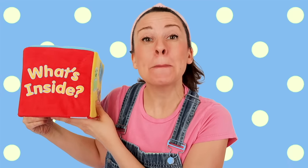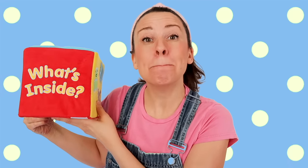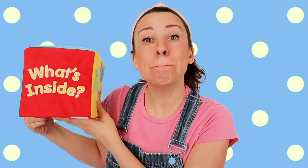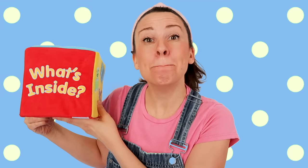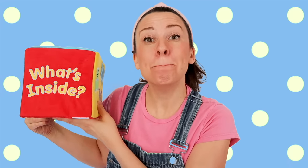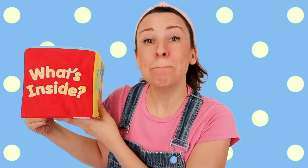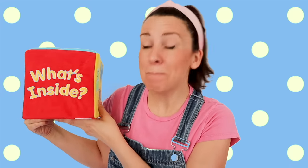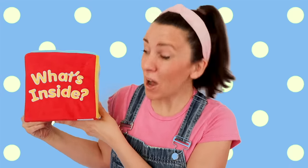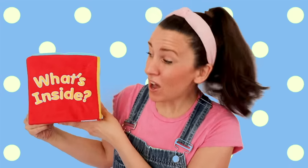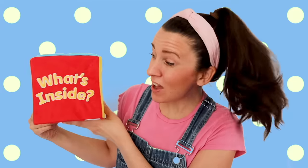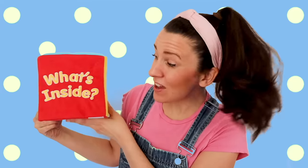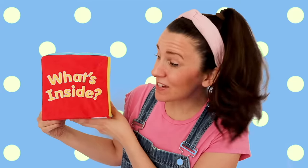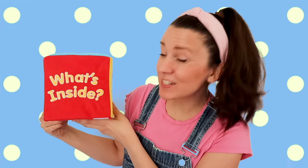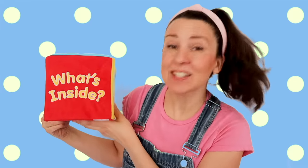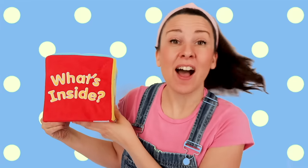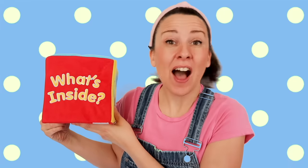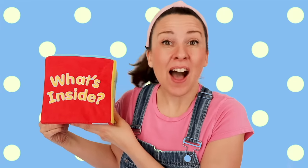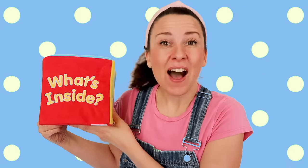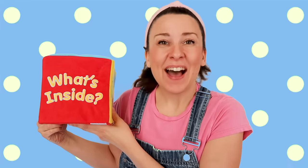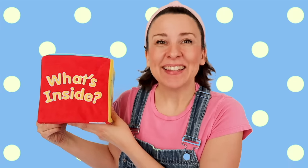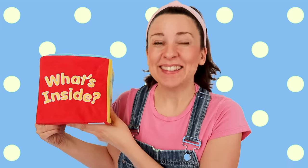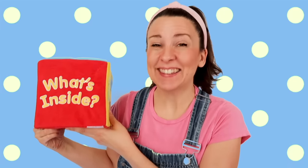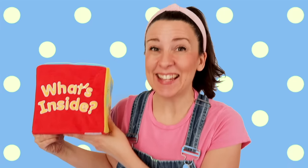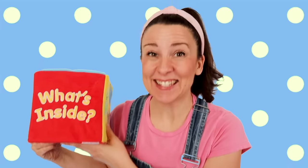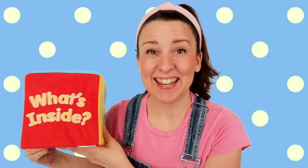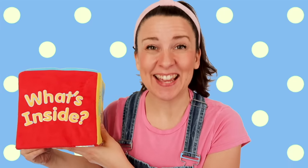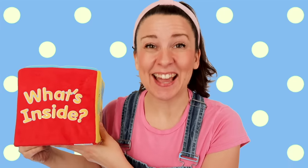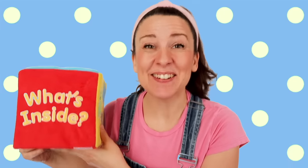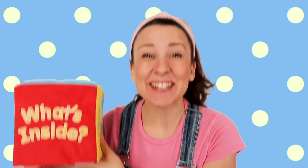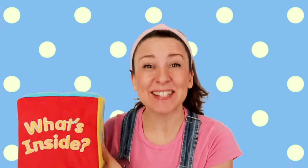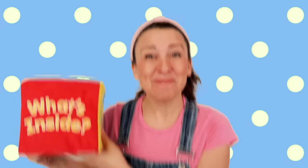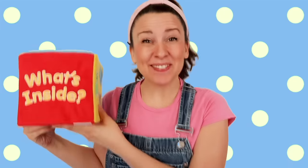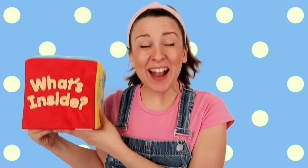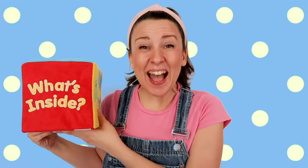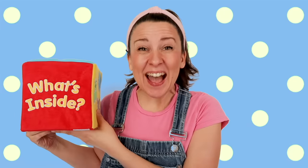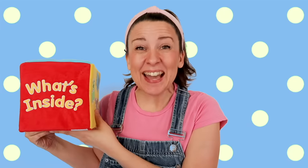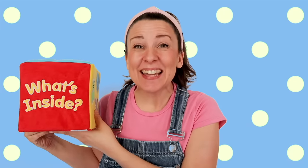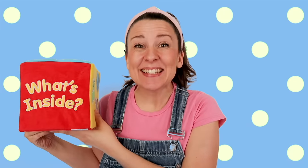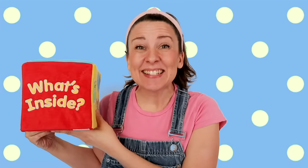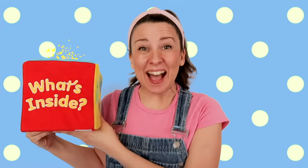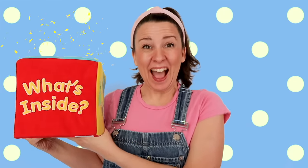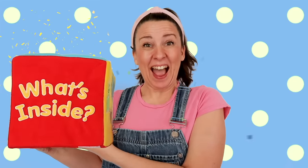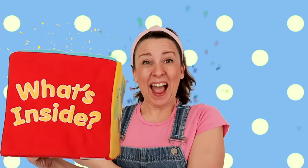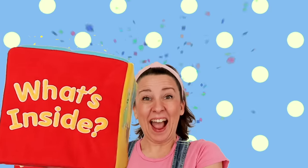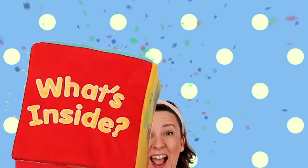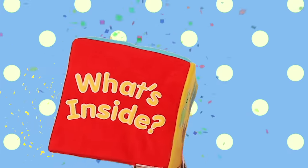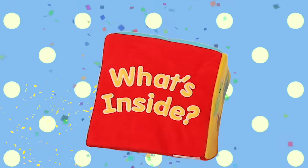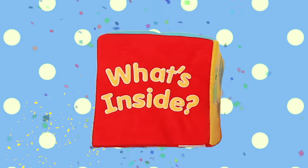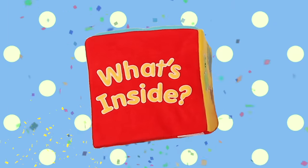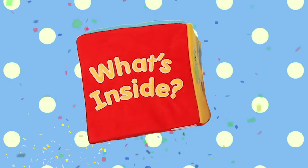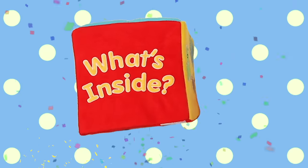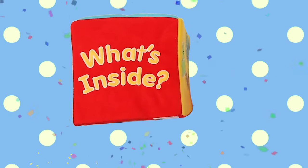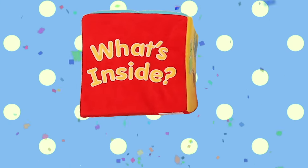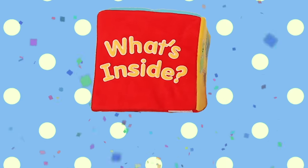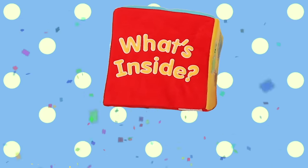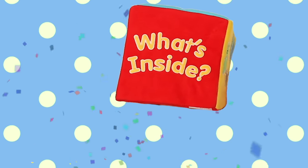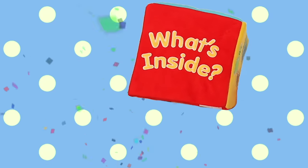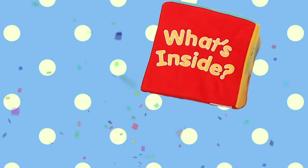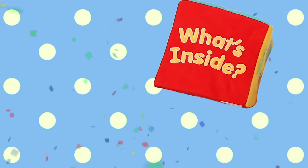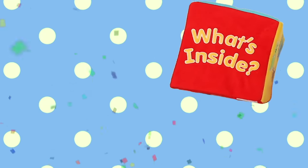surprise box. Let's take out a surprise.